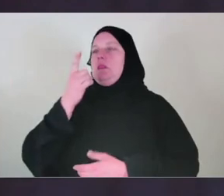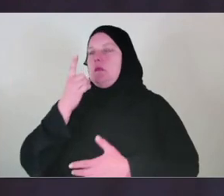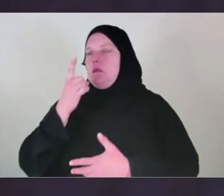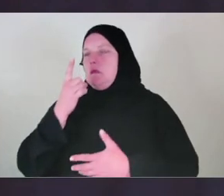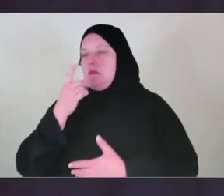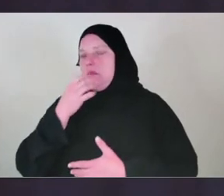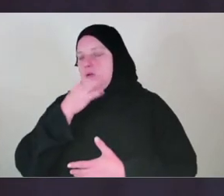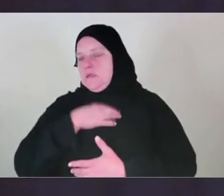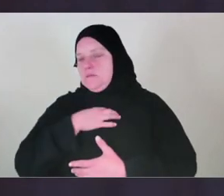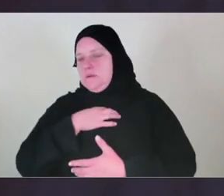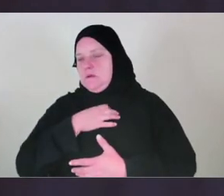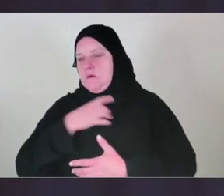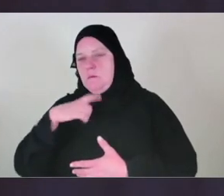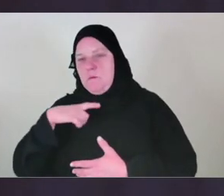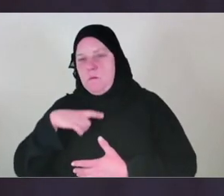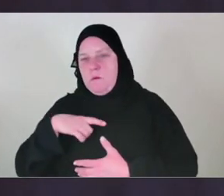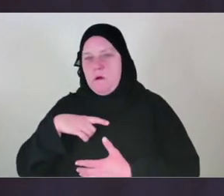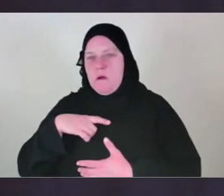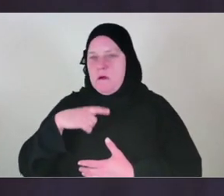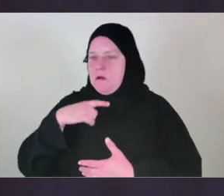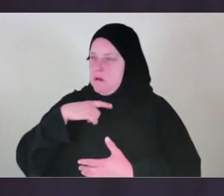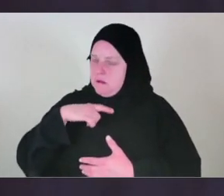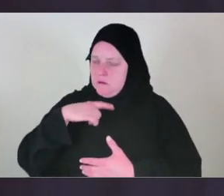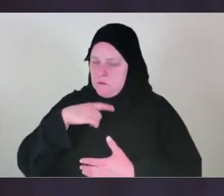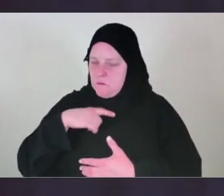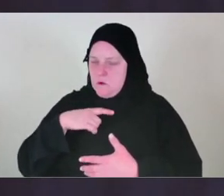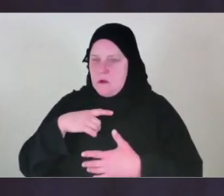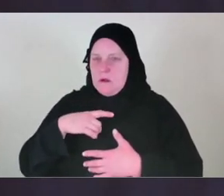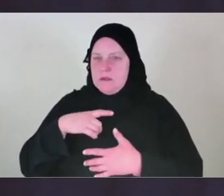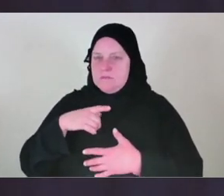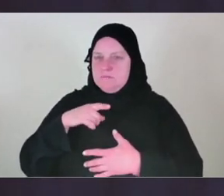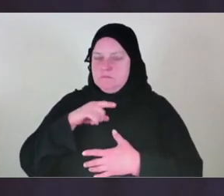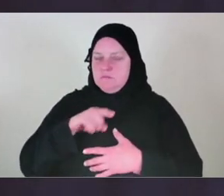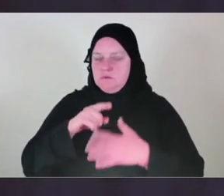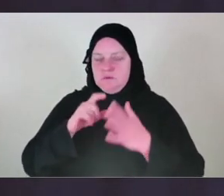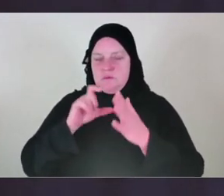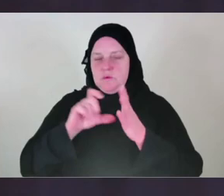Put it back on him. He's the one coming to accuse. Put it back on him.